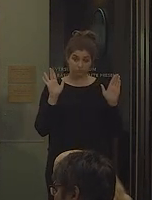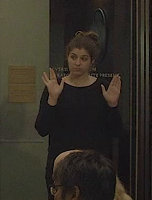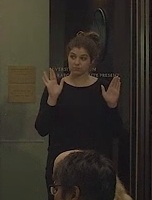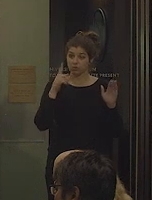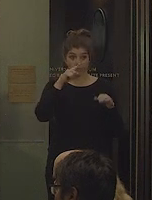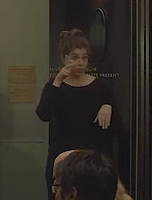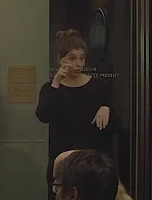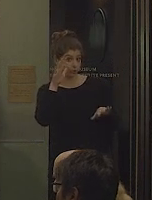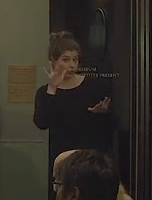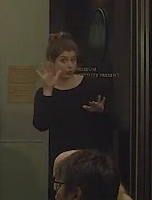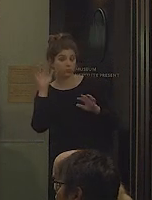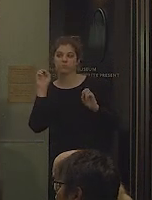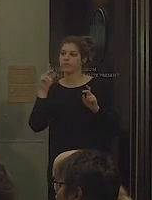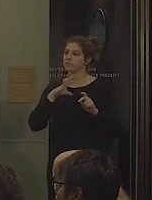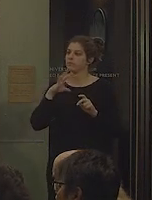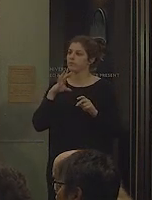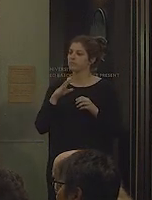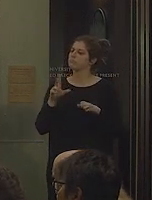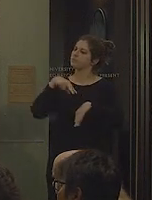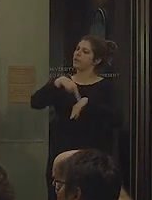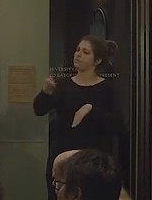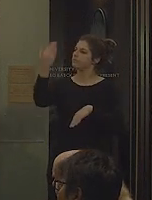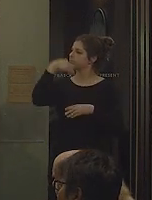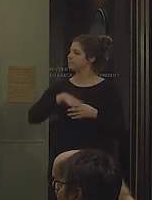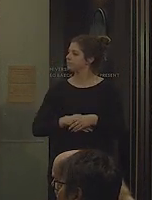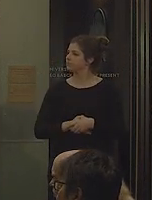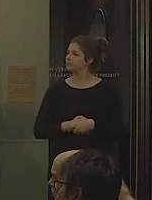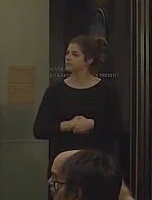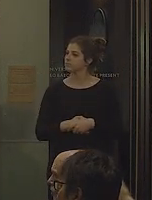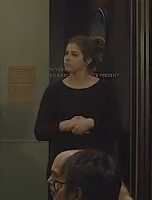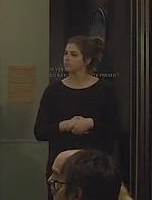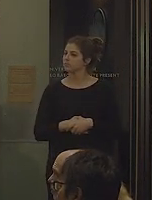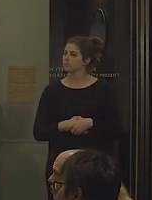generally, can you guys hear her? Okay. Then, please. So